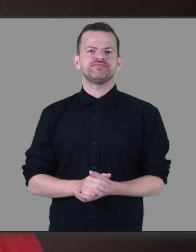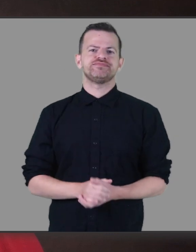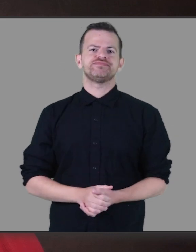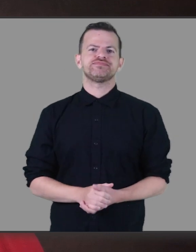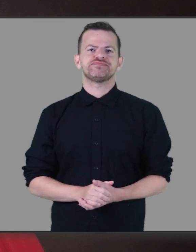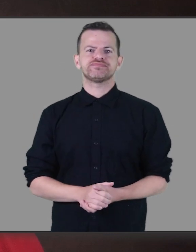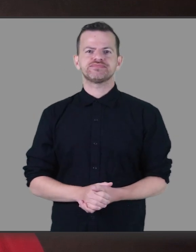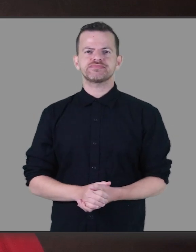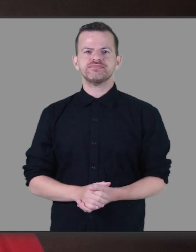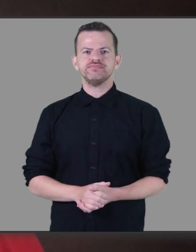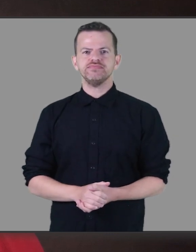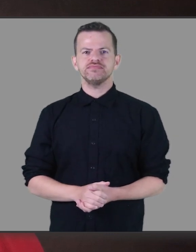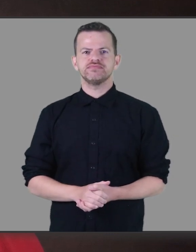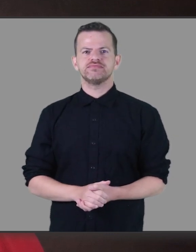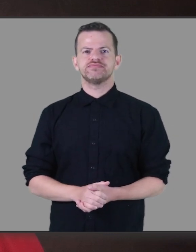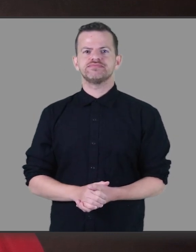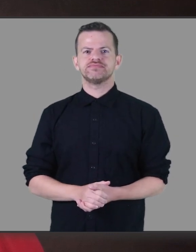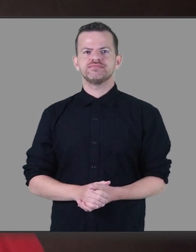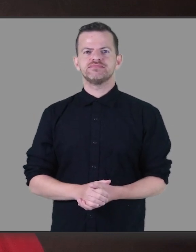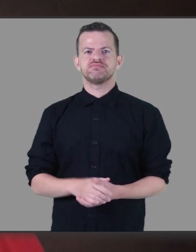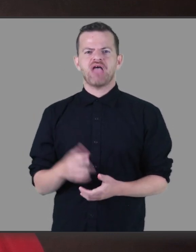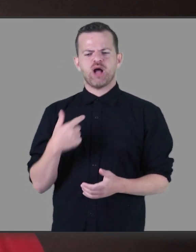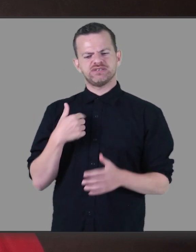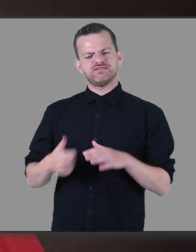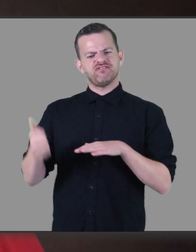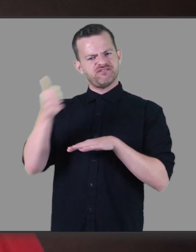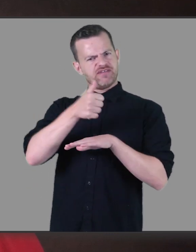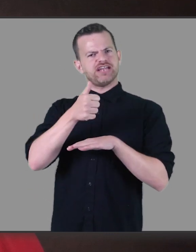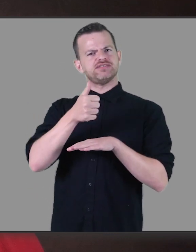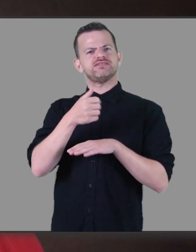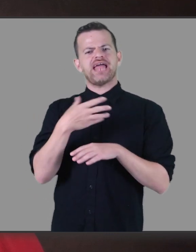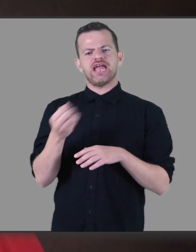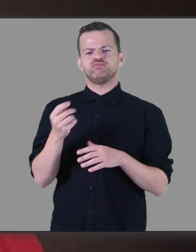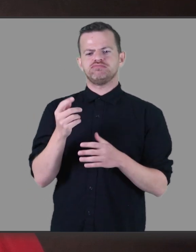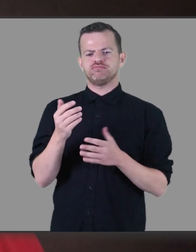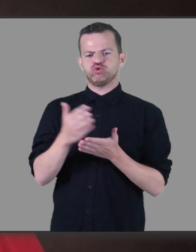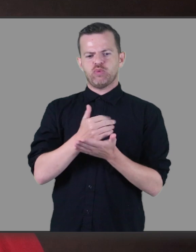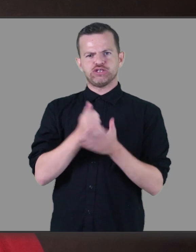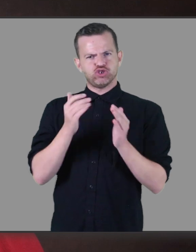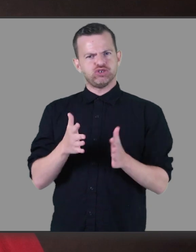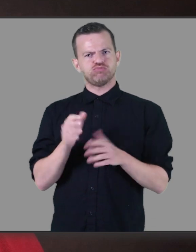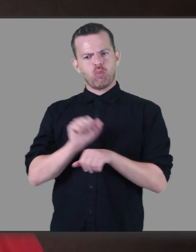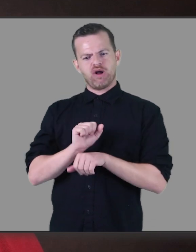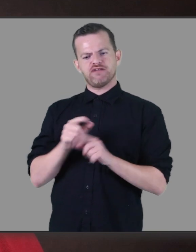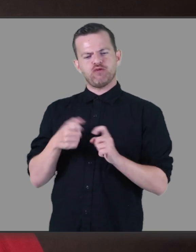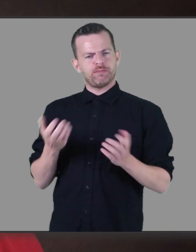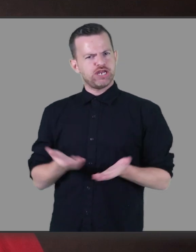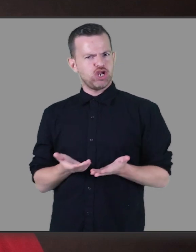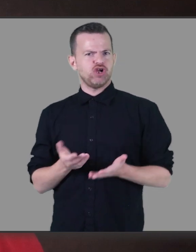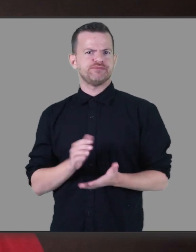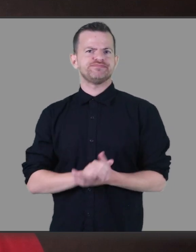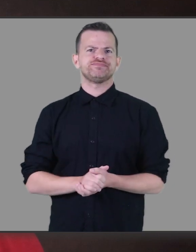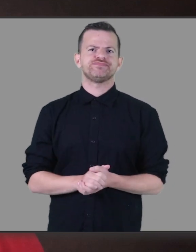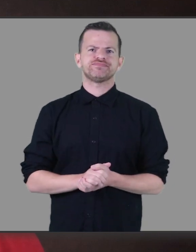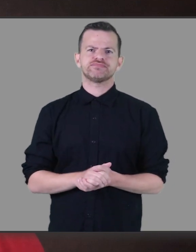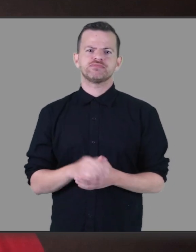the chair of the operation. I was the vice chair and the treasurer working from here.